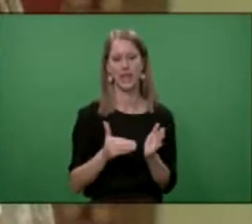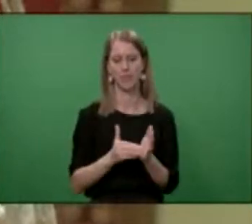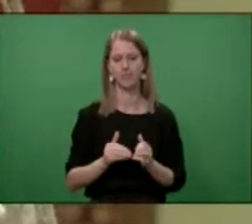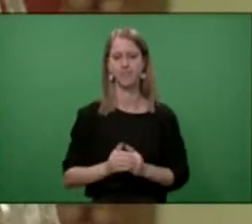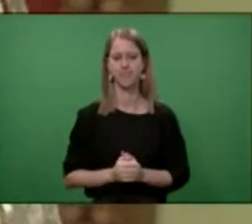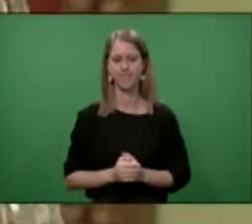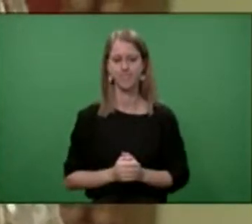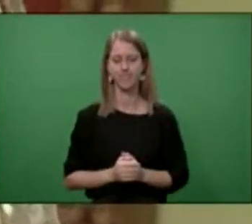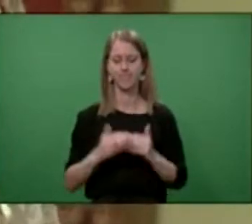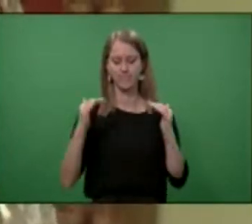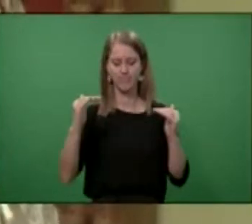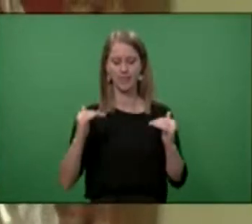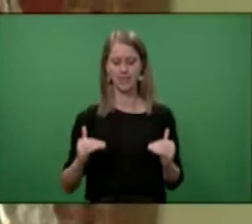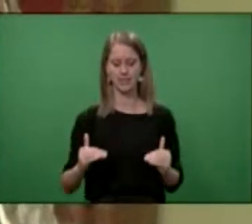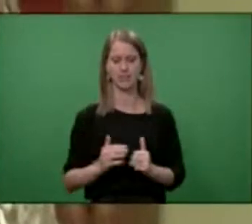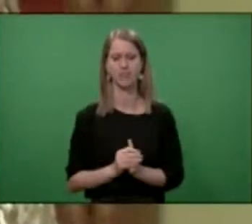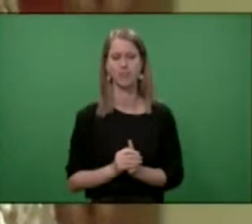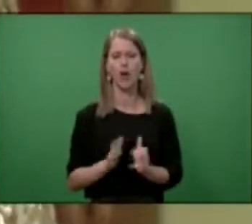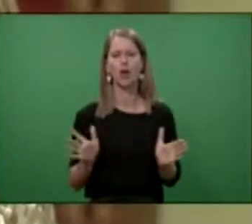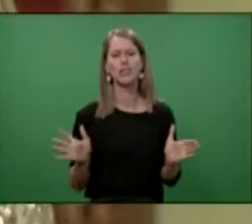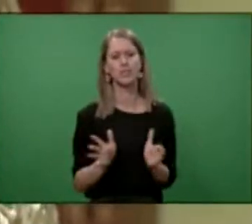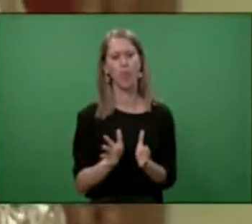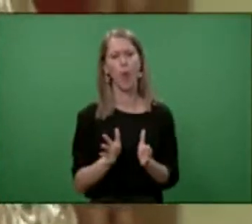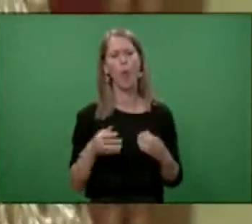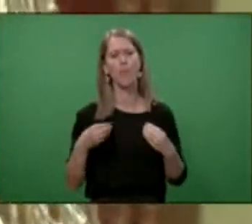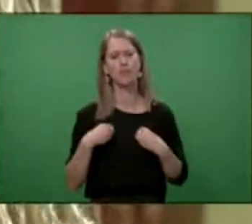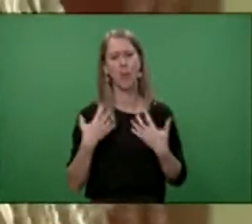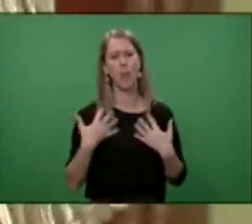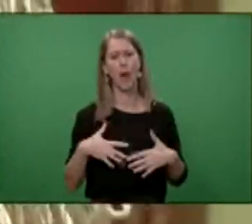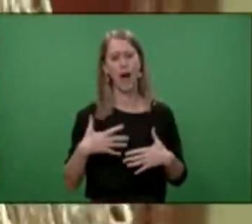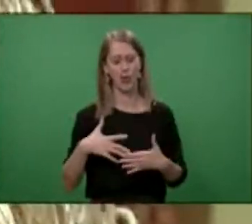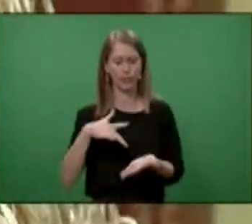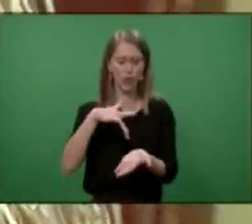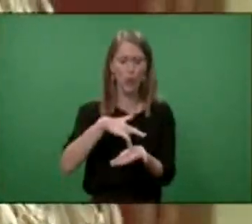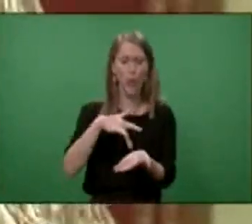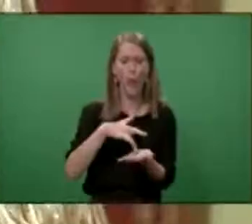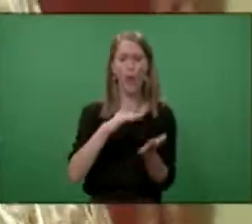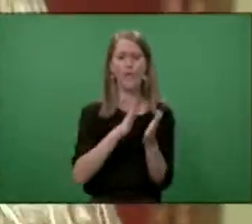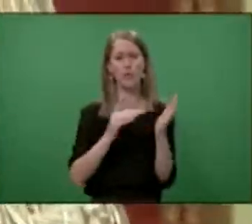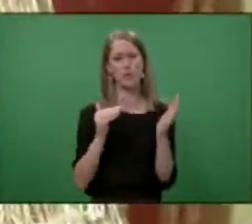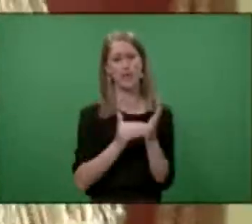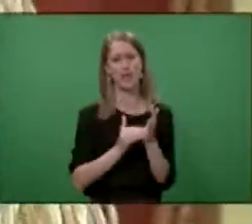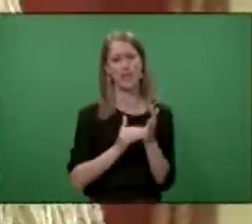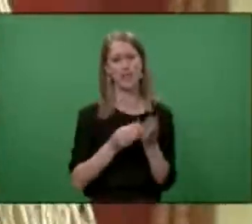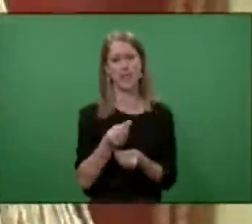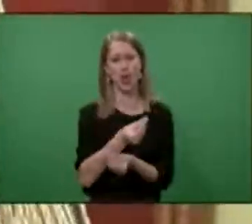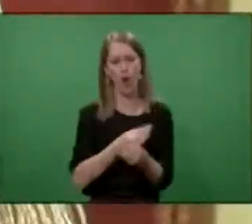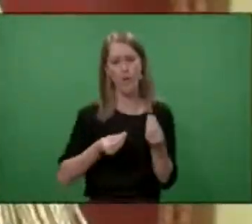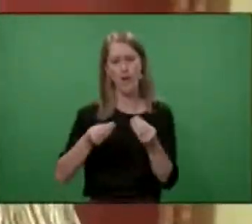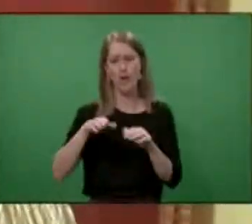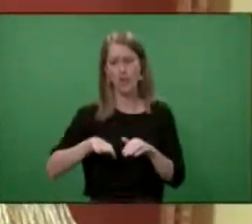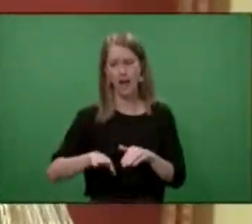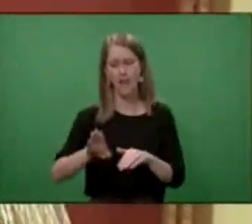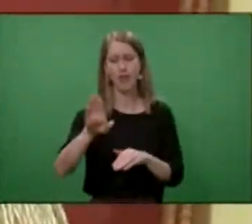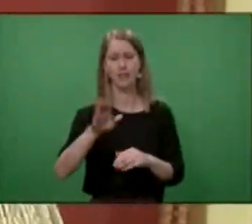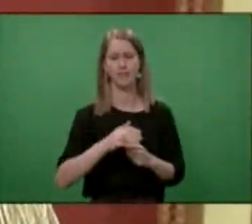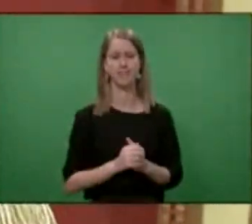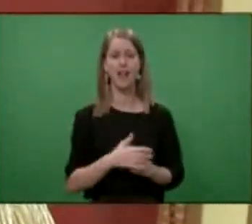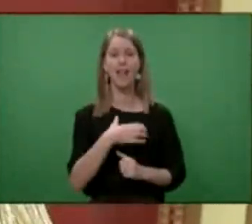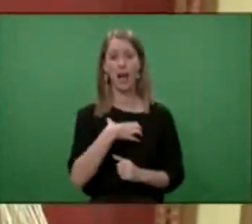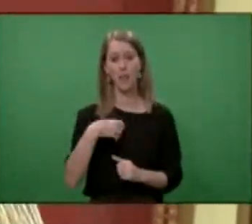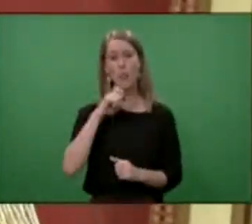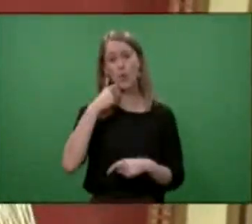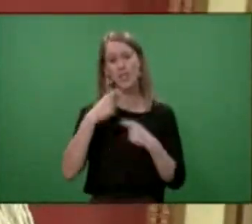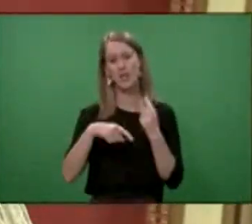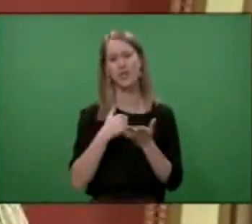Small businesses are at the heart of New Zealand's economy and the recovery. The government will continue to